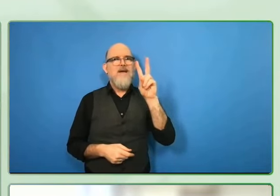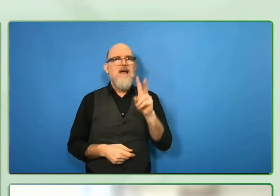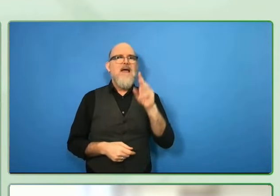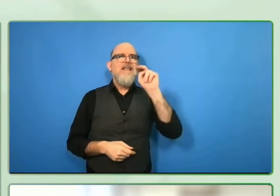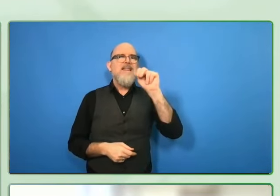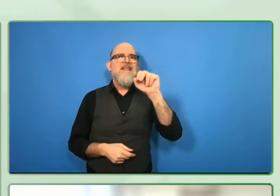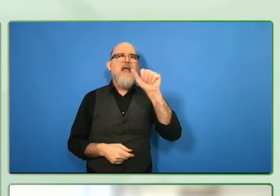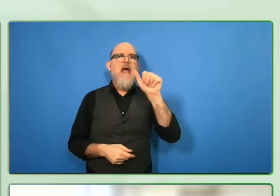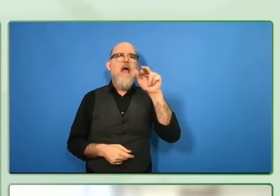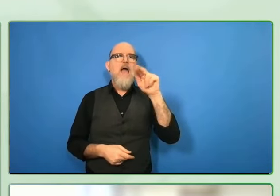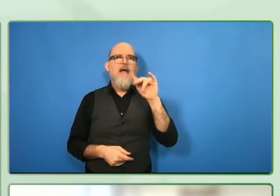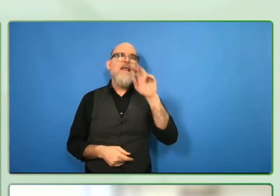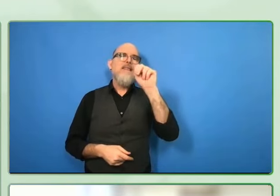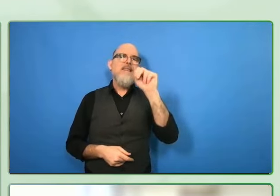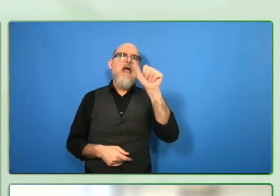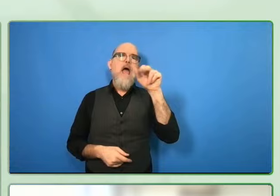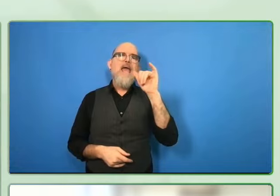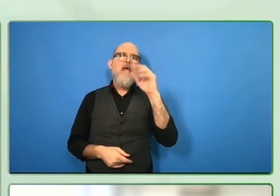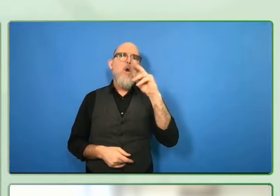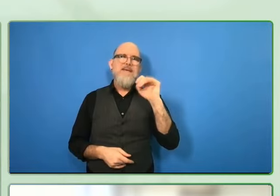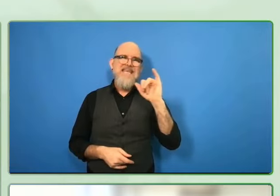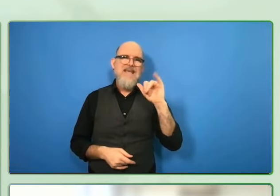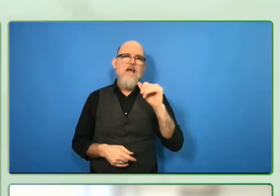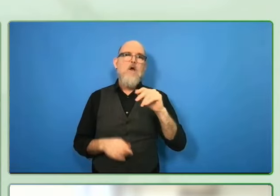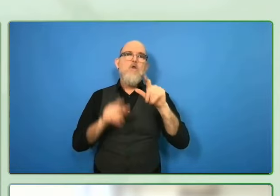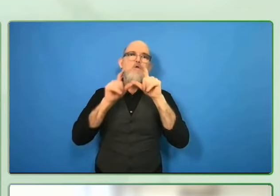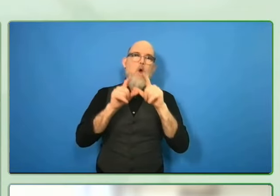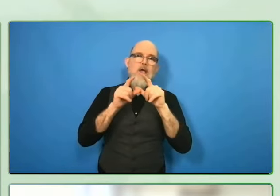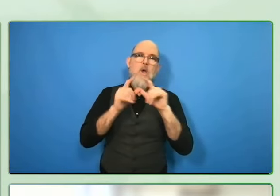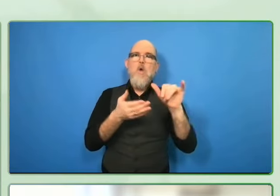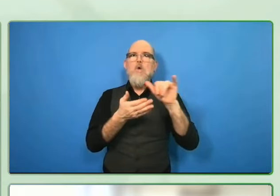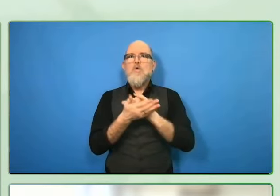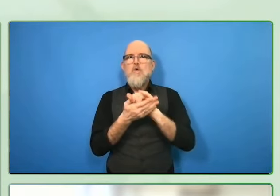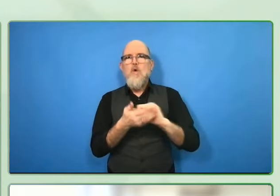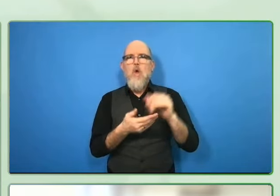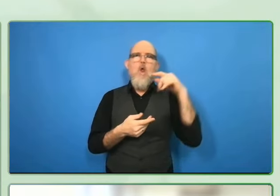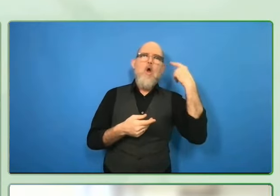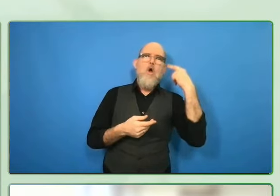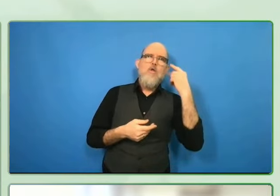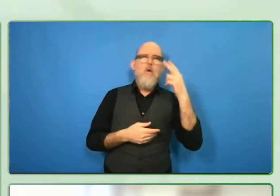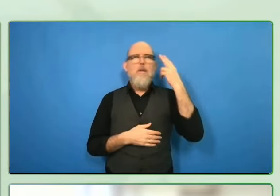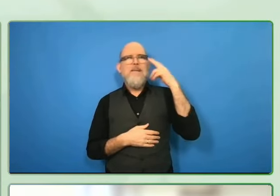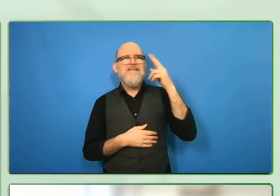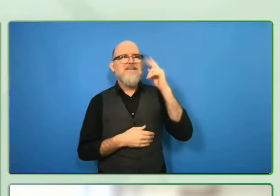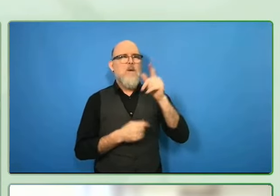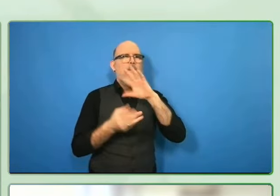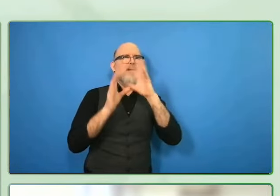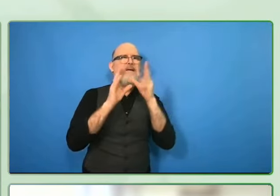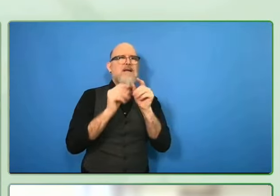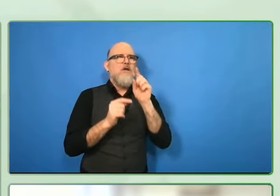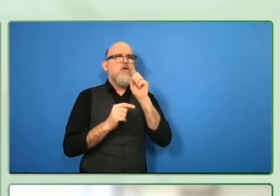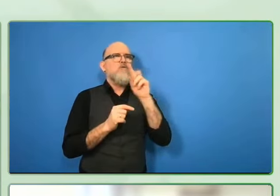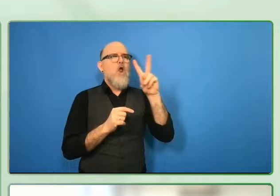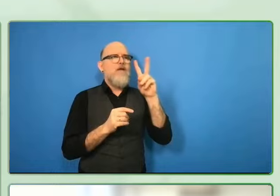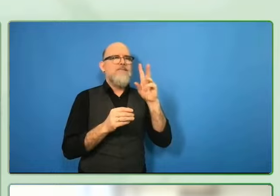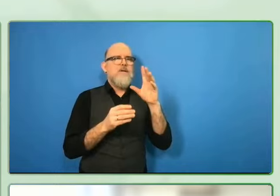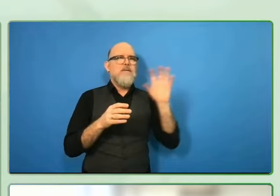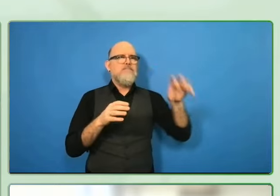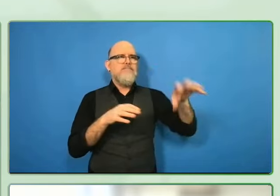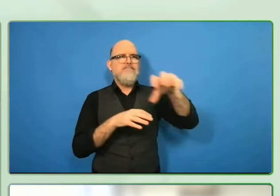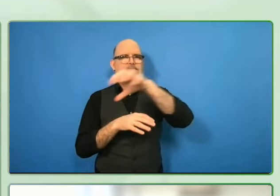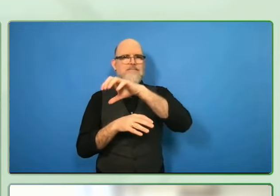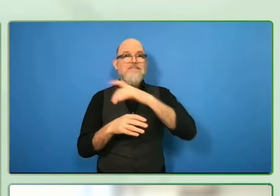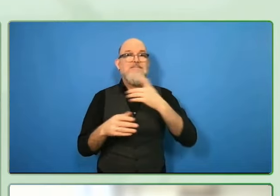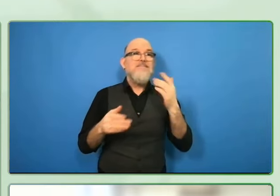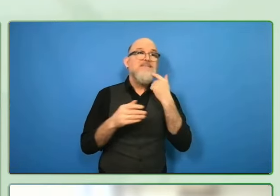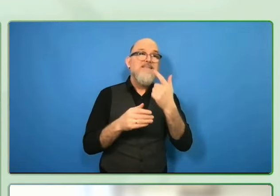third one was to focus on storytelling, to really listen to that lived experience, to normalise the conversations about disability.